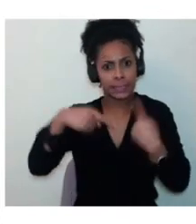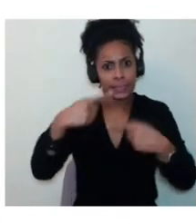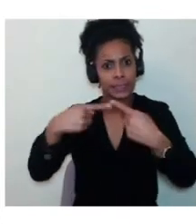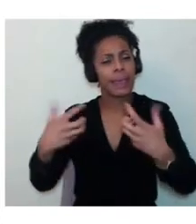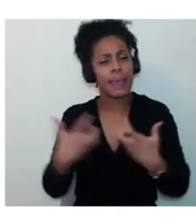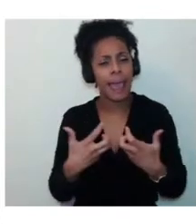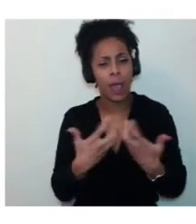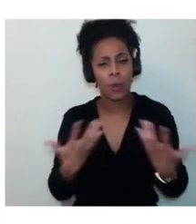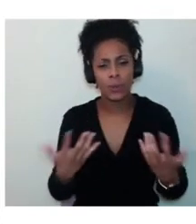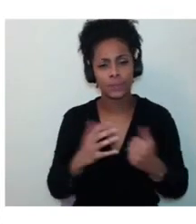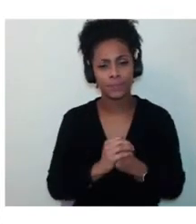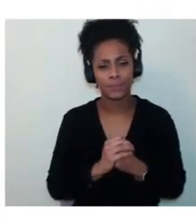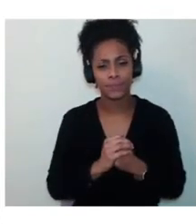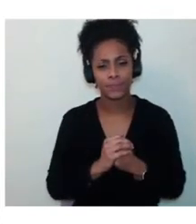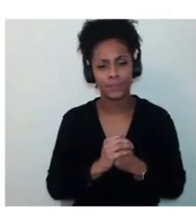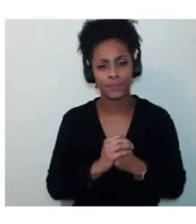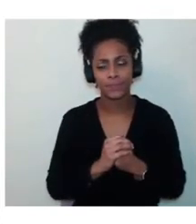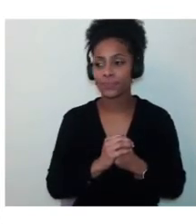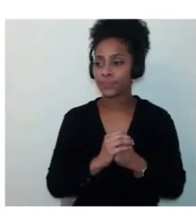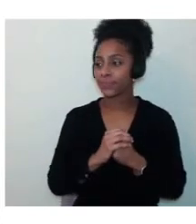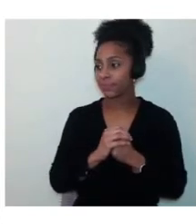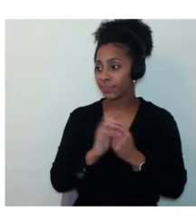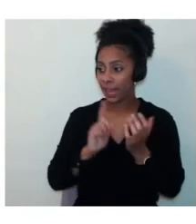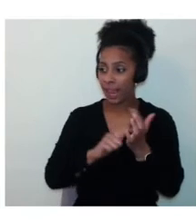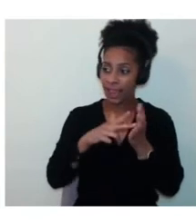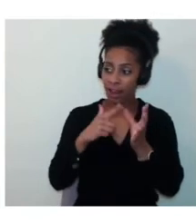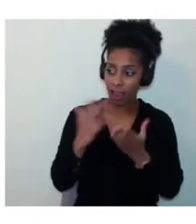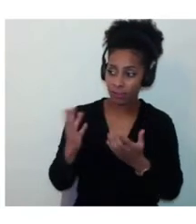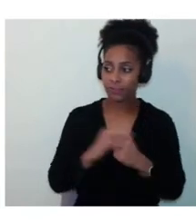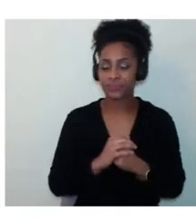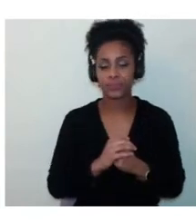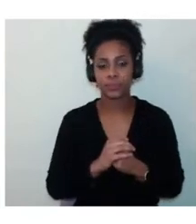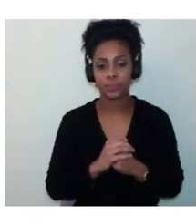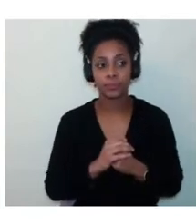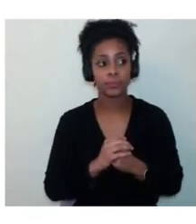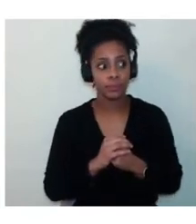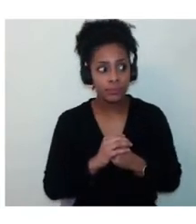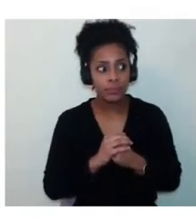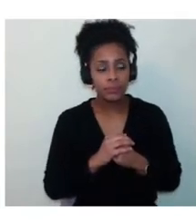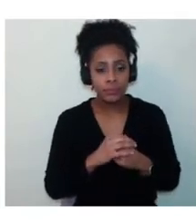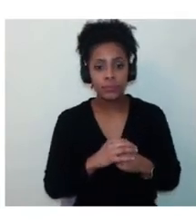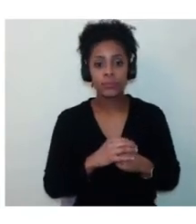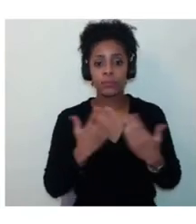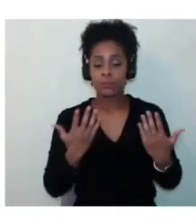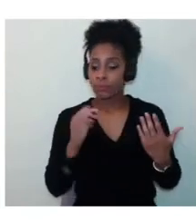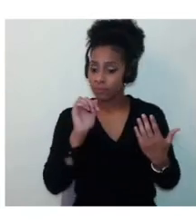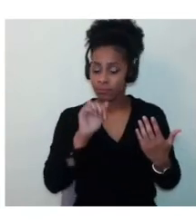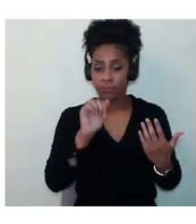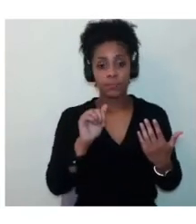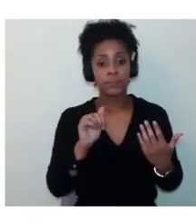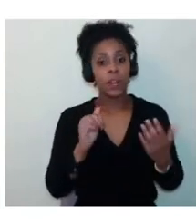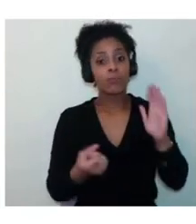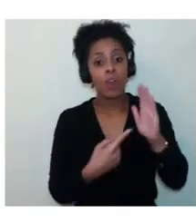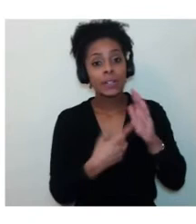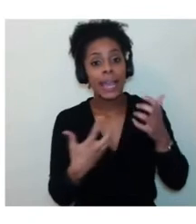Sure. Like all things, priority means it has to be in the business strategy. That's why I